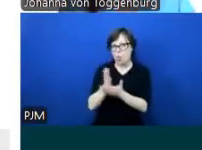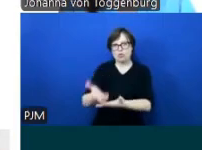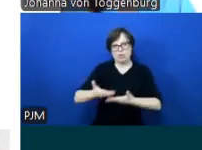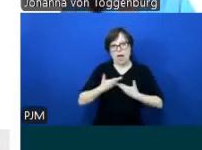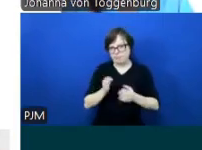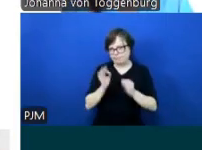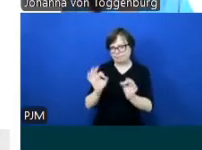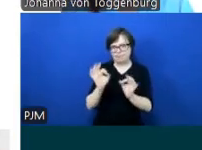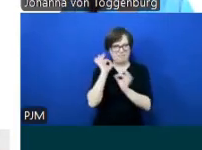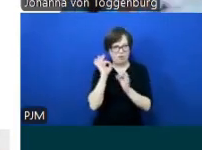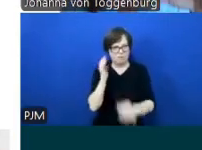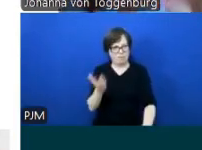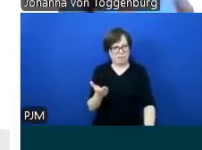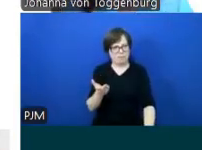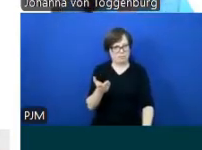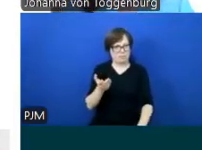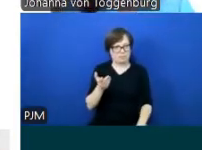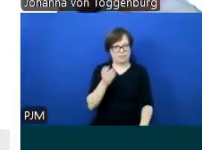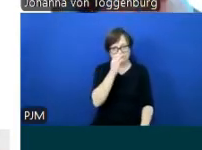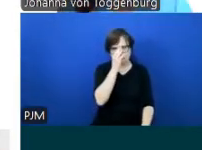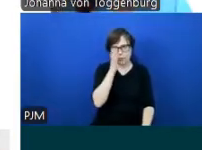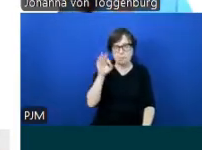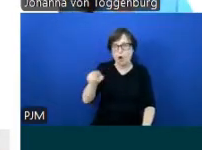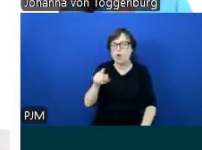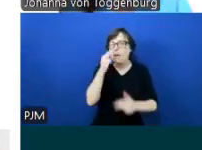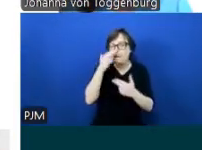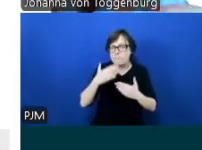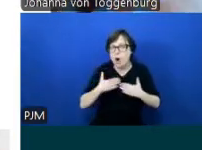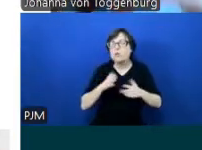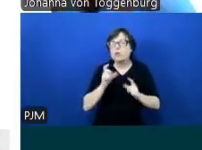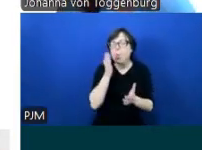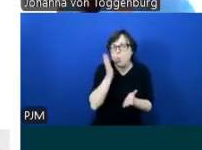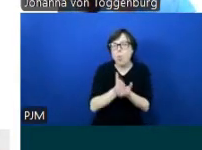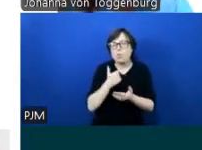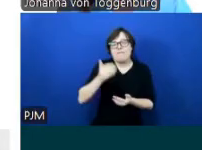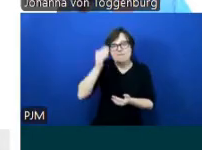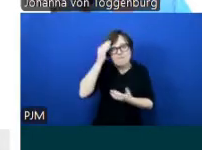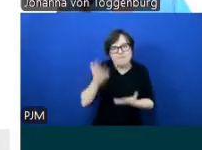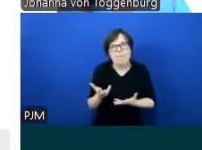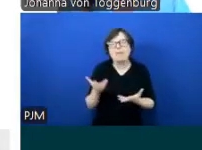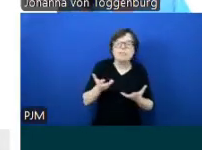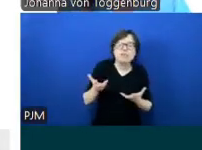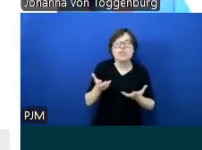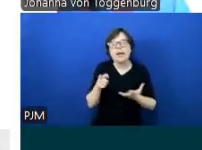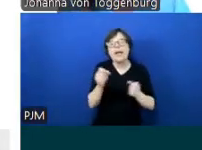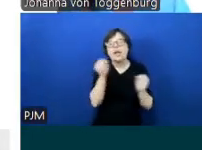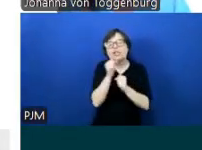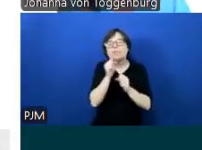roughly what is the potential for cold air to flow into a city, where is it going to be blocked,